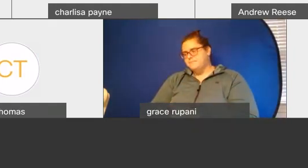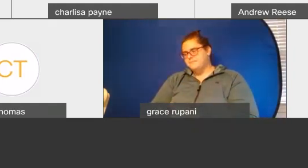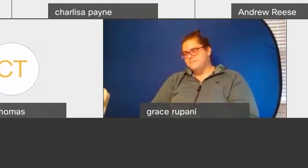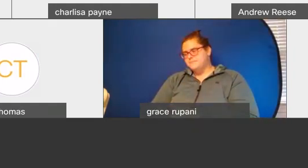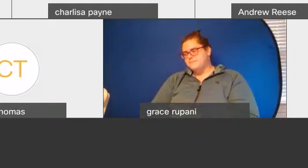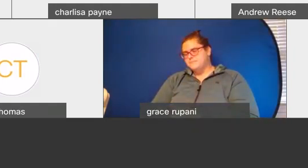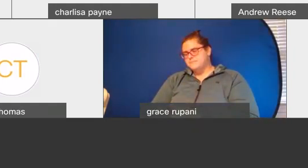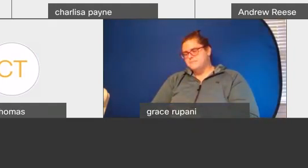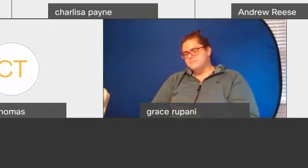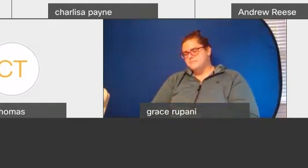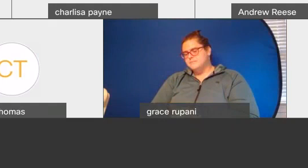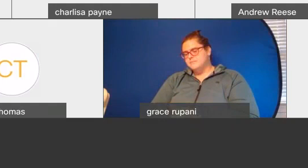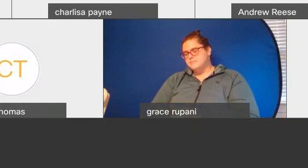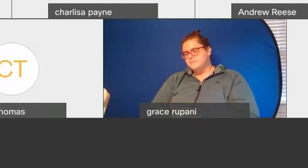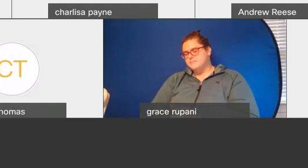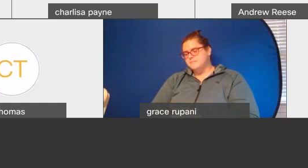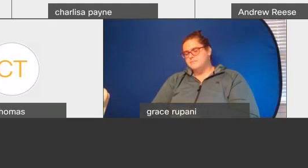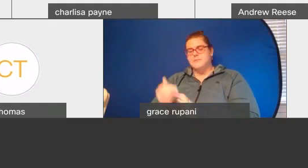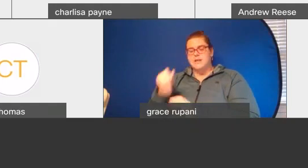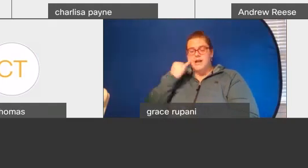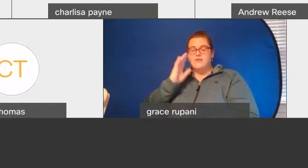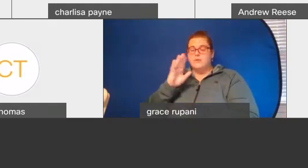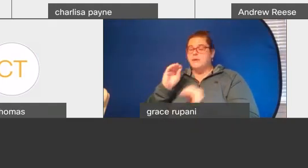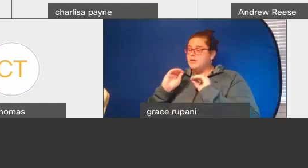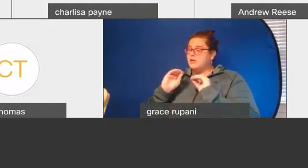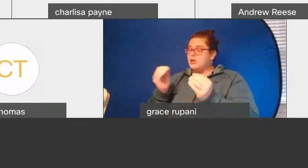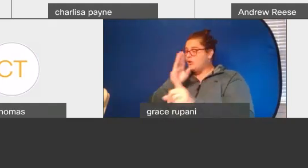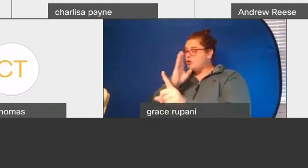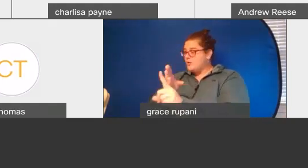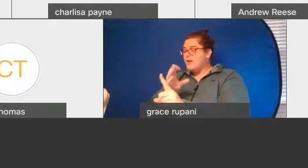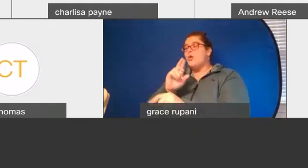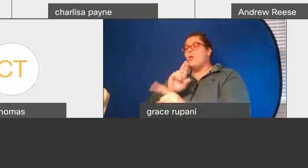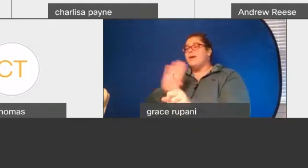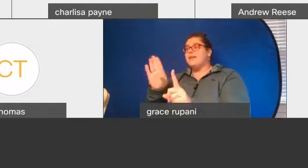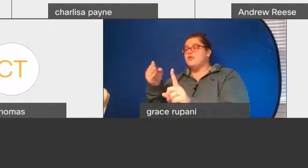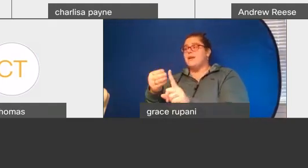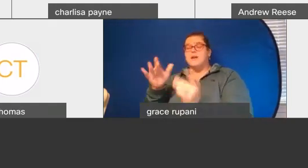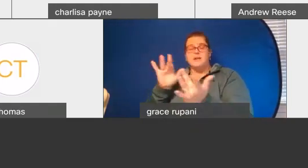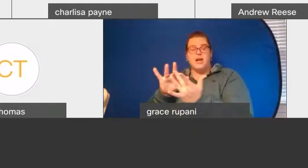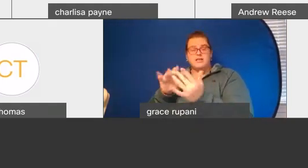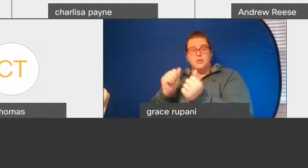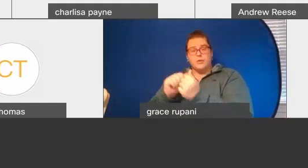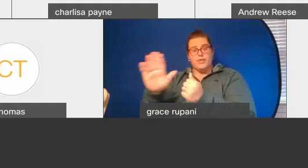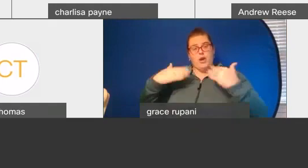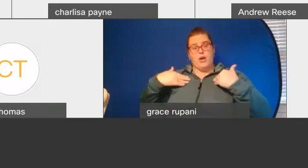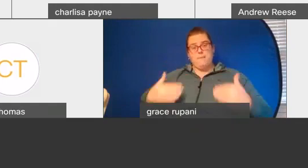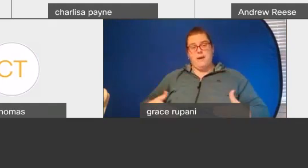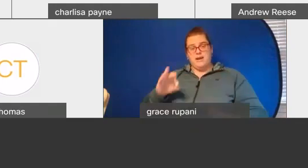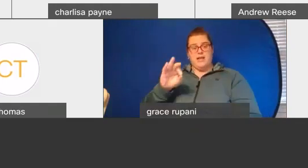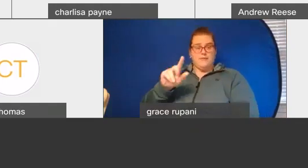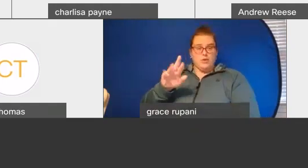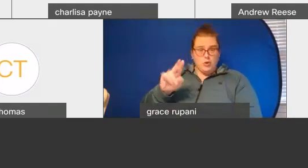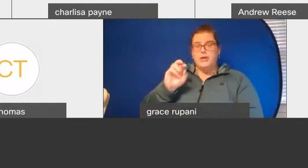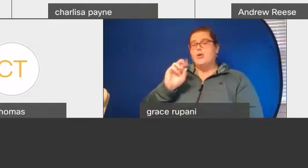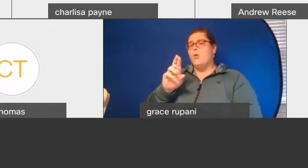direct or indirect contact with another individual's potentially infectious bodily fluids, right, or droplets. So if